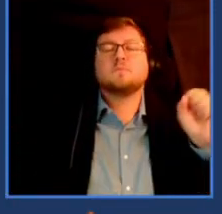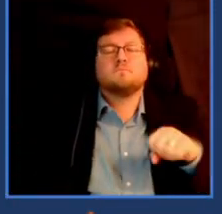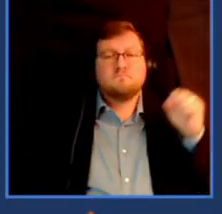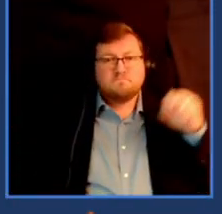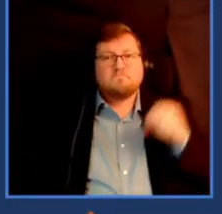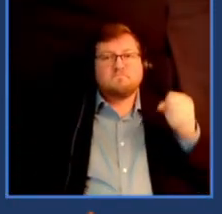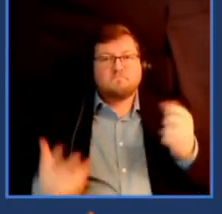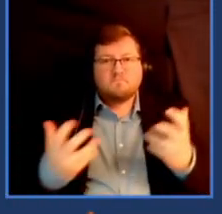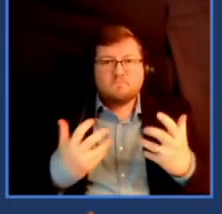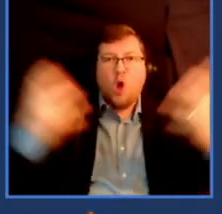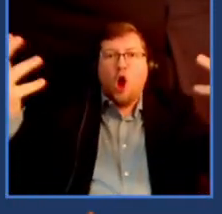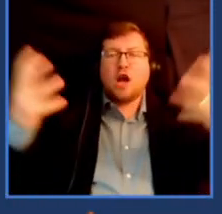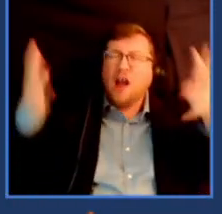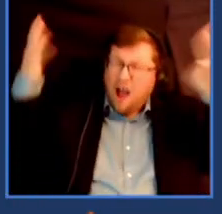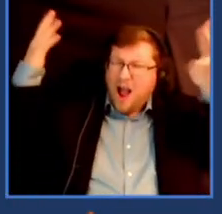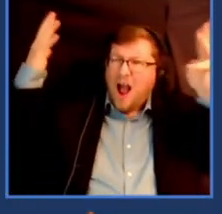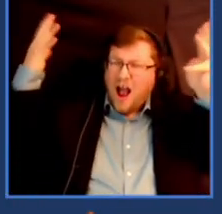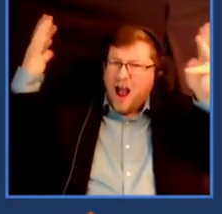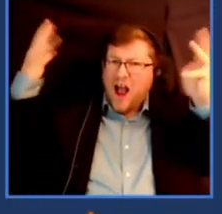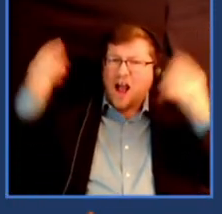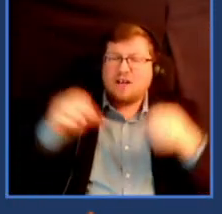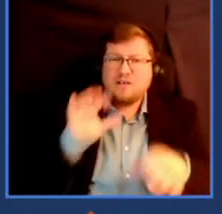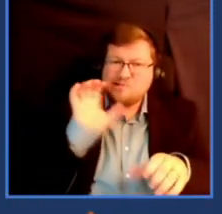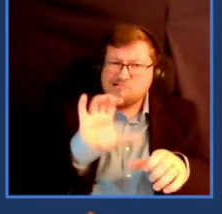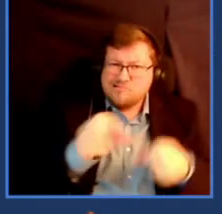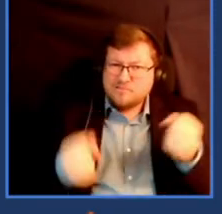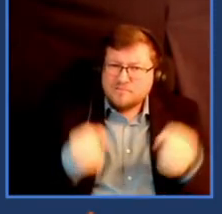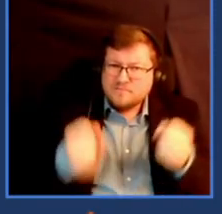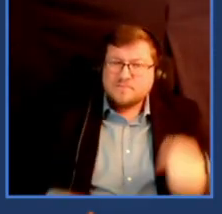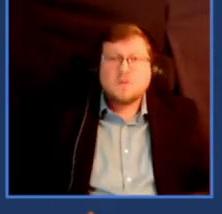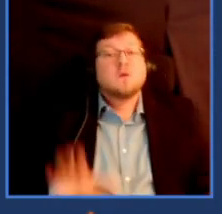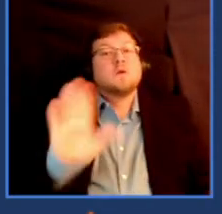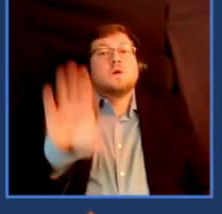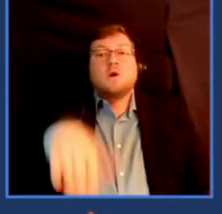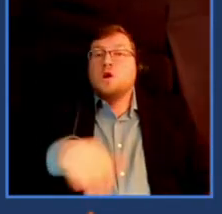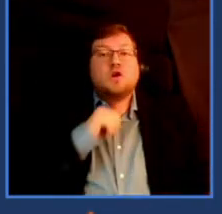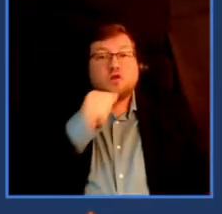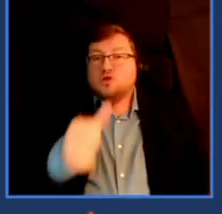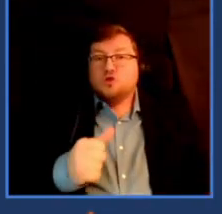Yeah! Yeah! Yeah! So don't sleep through this movement.